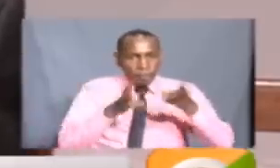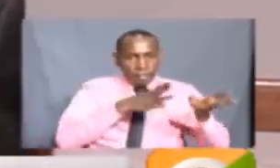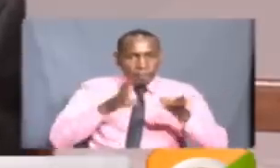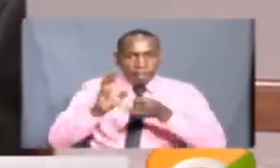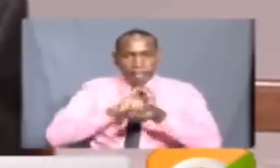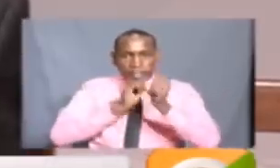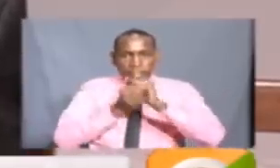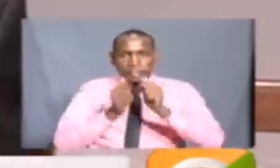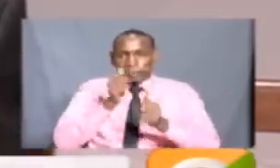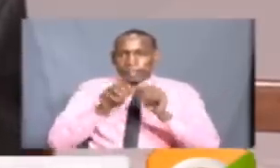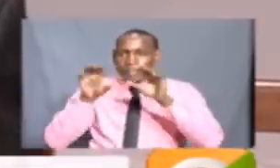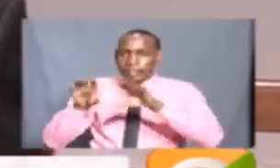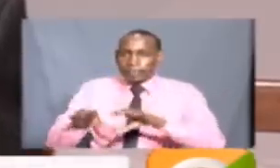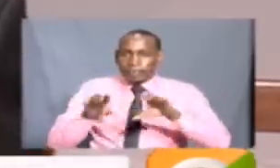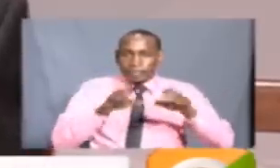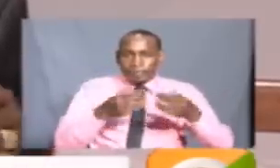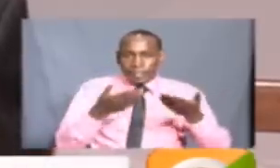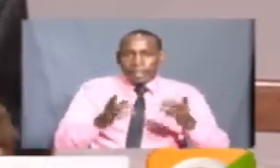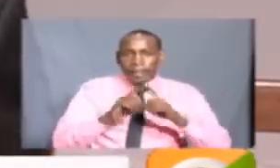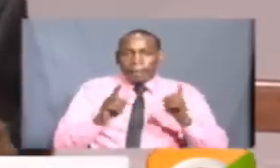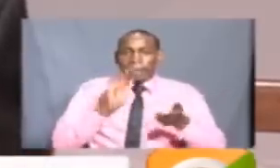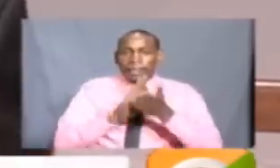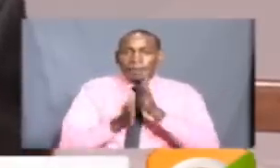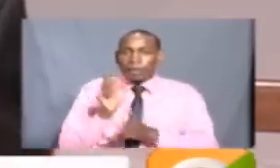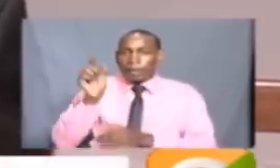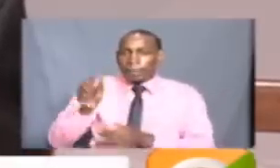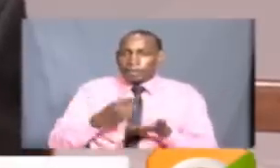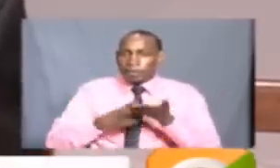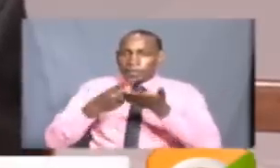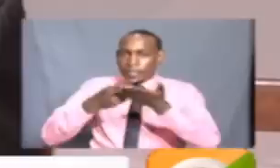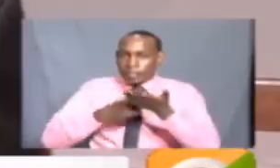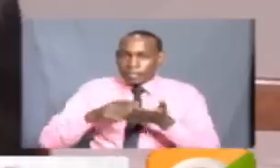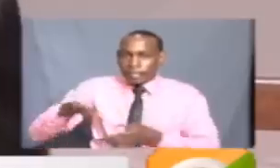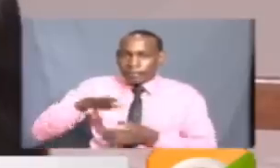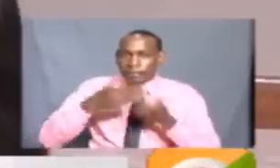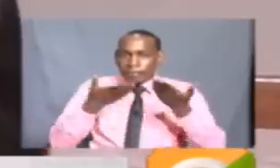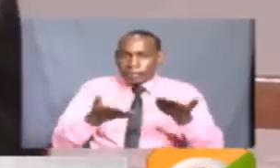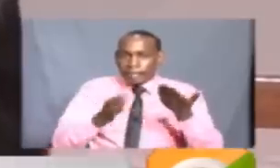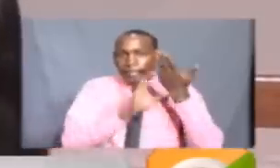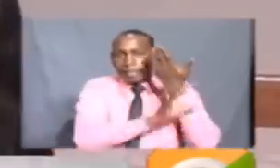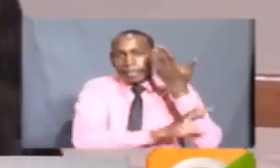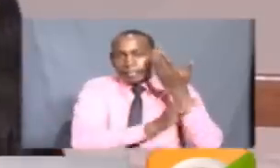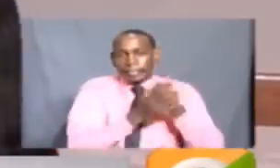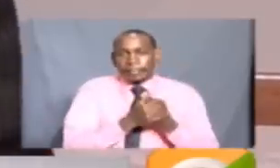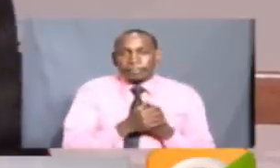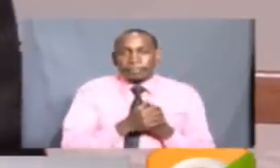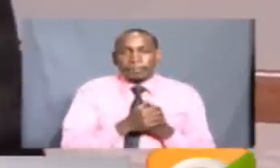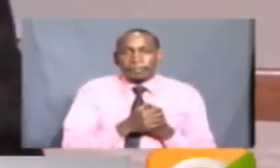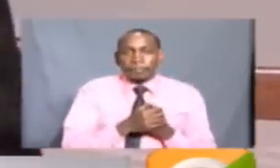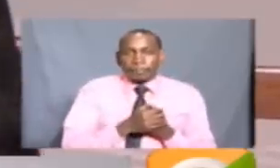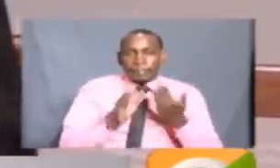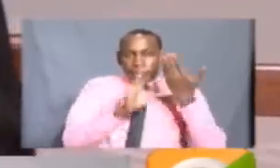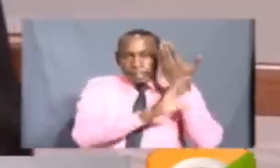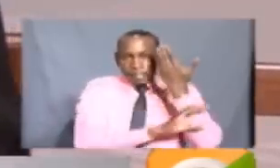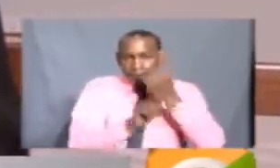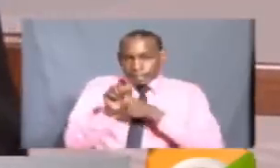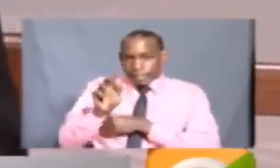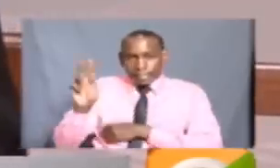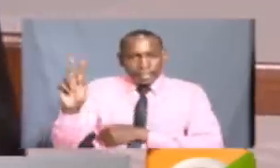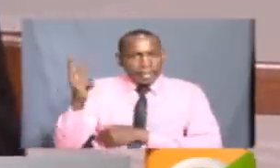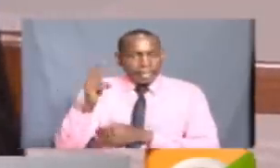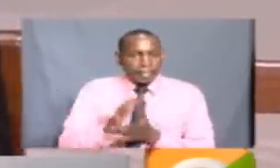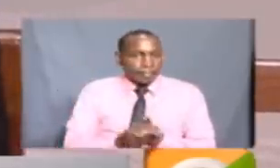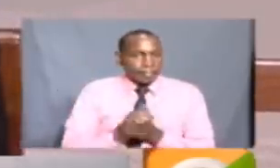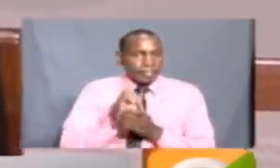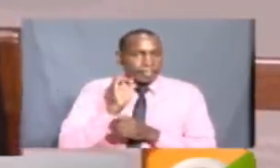are suffering. And nobody talks about the environment anymore in this country. And in this country, Kenya,